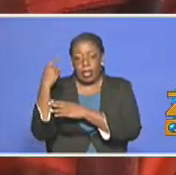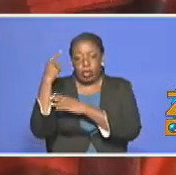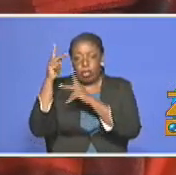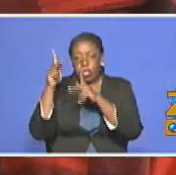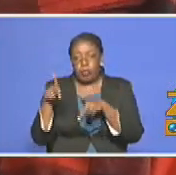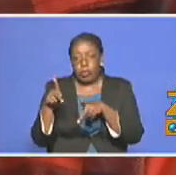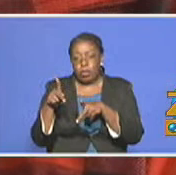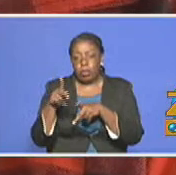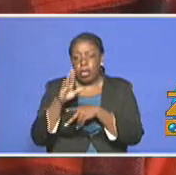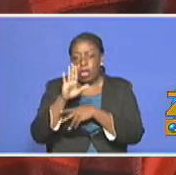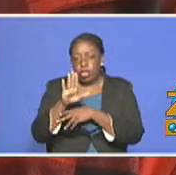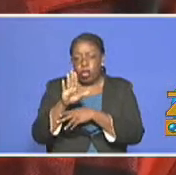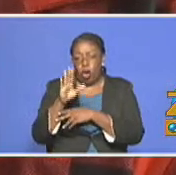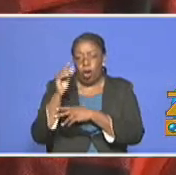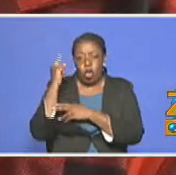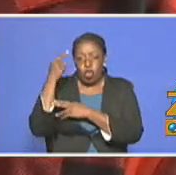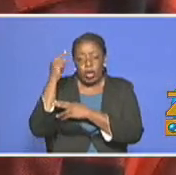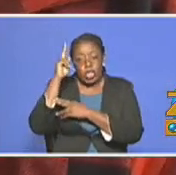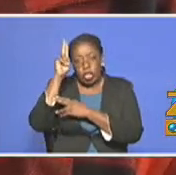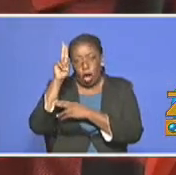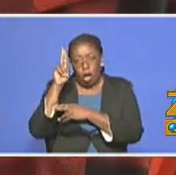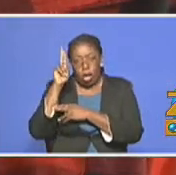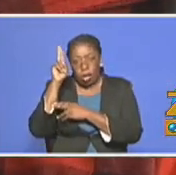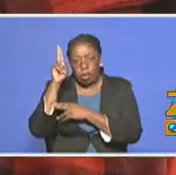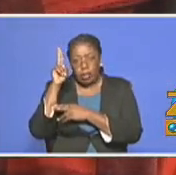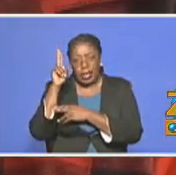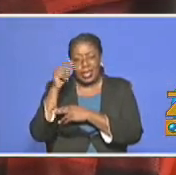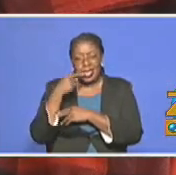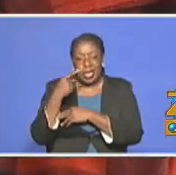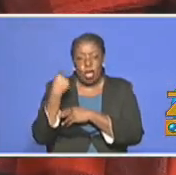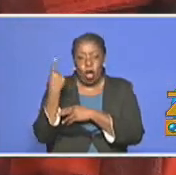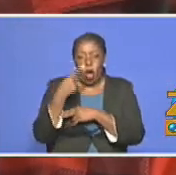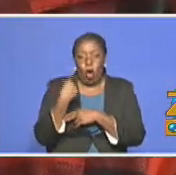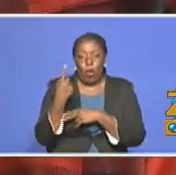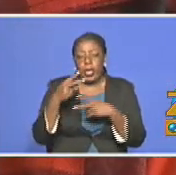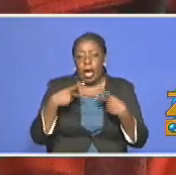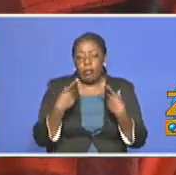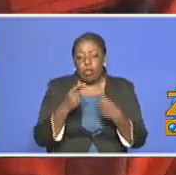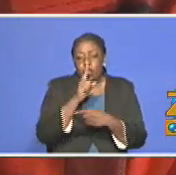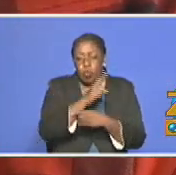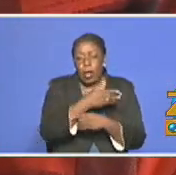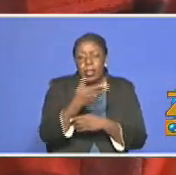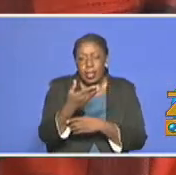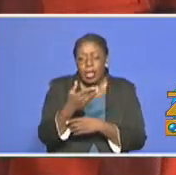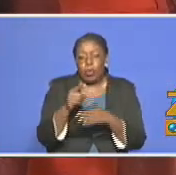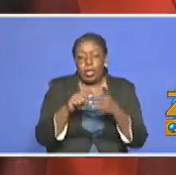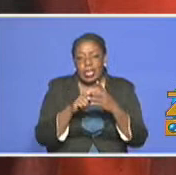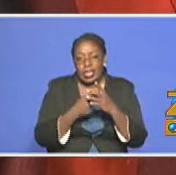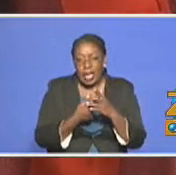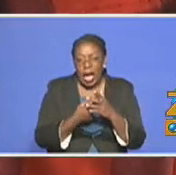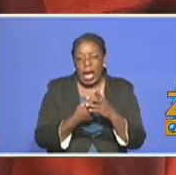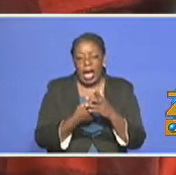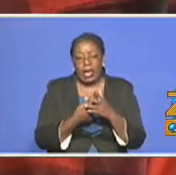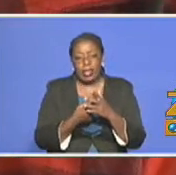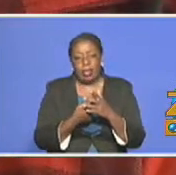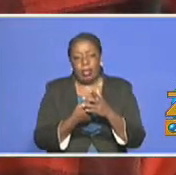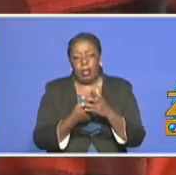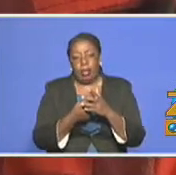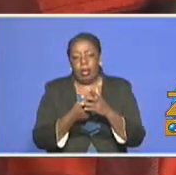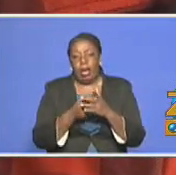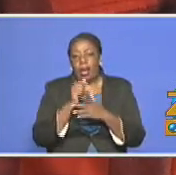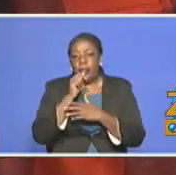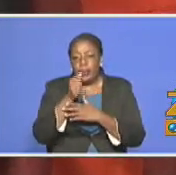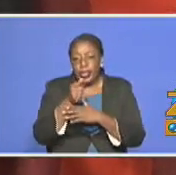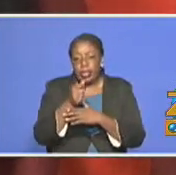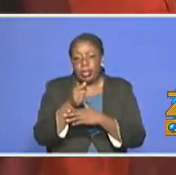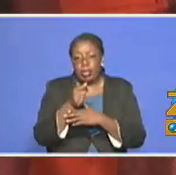also like your crazy uncle. And it's like, oh man, all we got to do is just this one thing. We could start a peanut grove, right? But